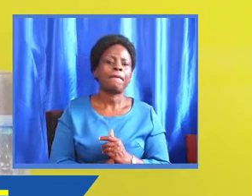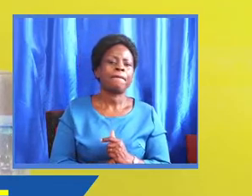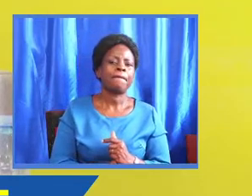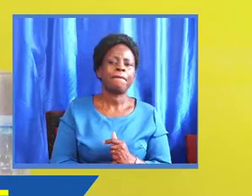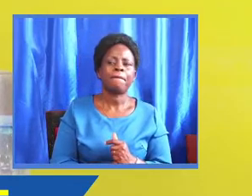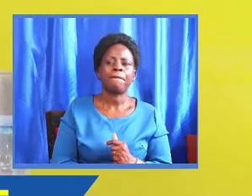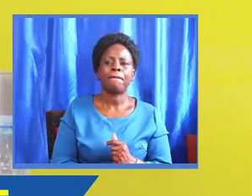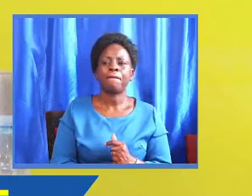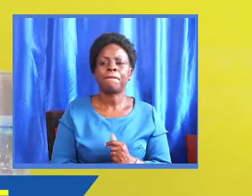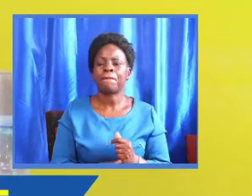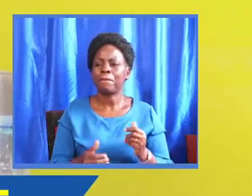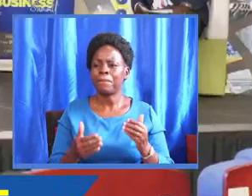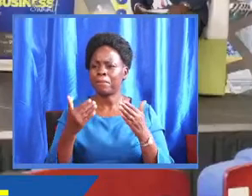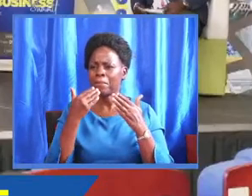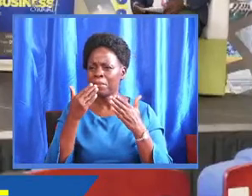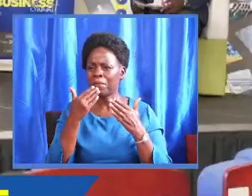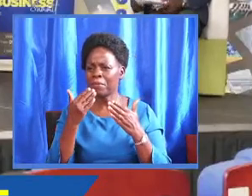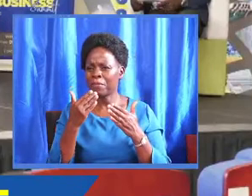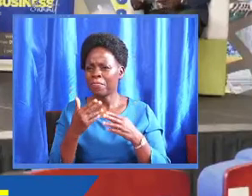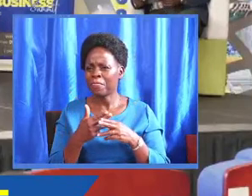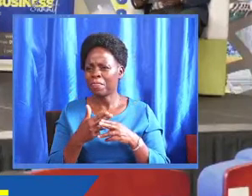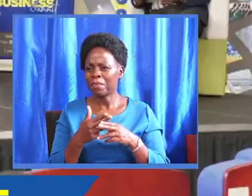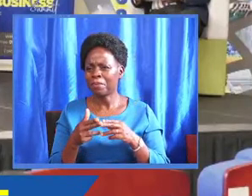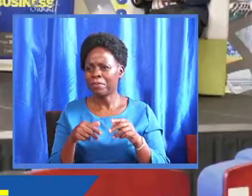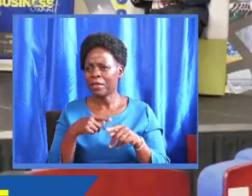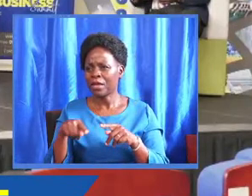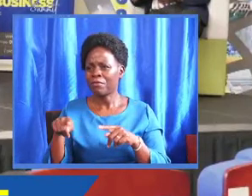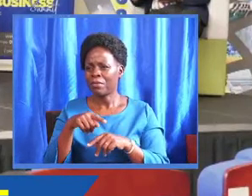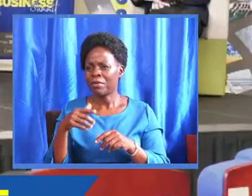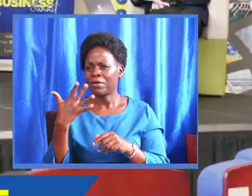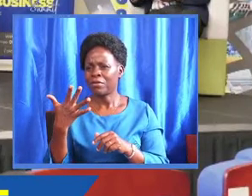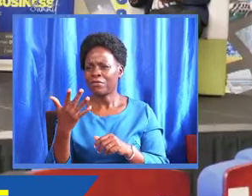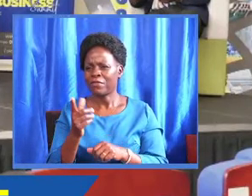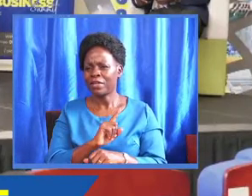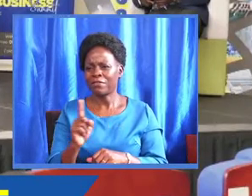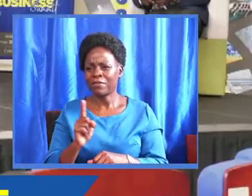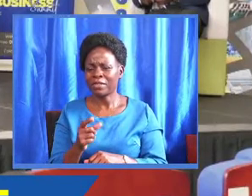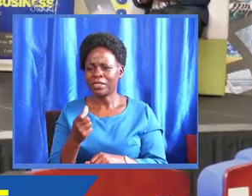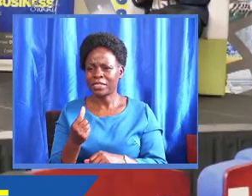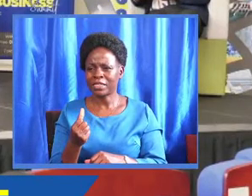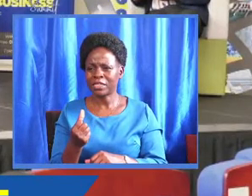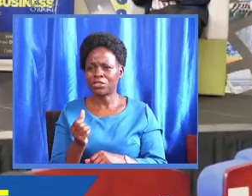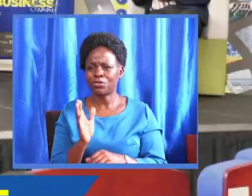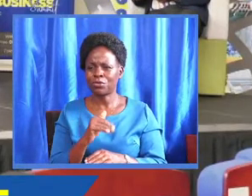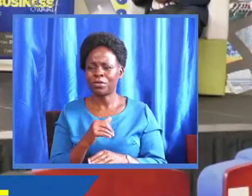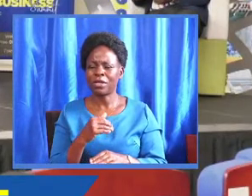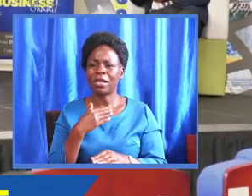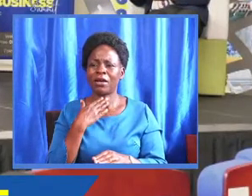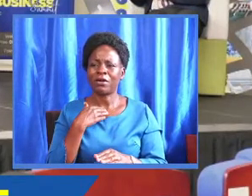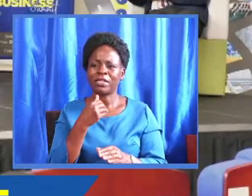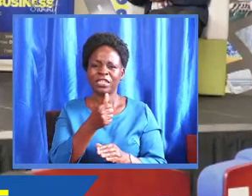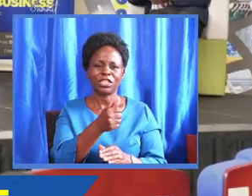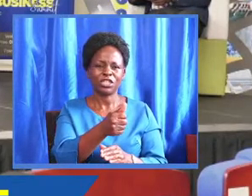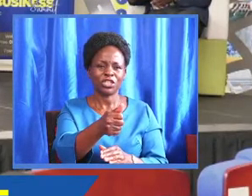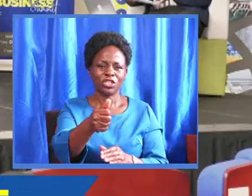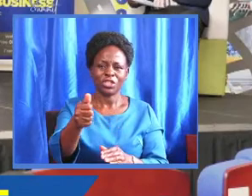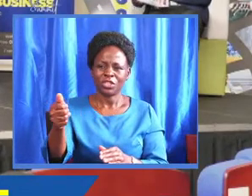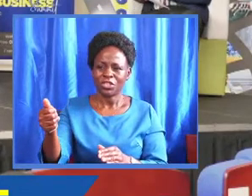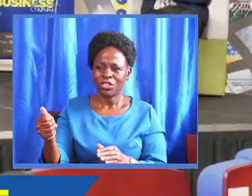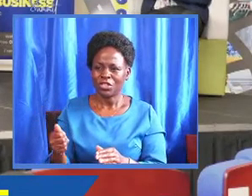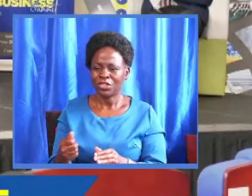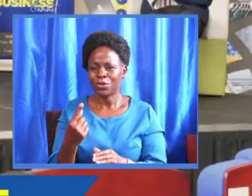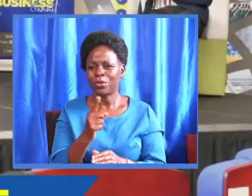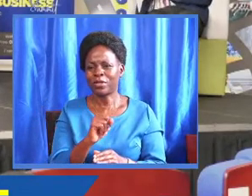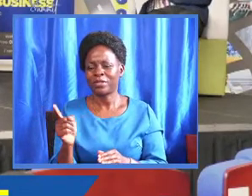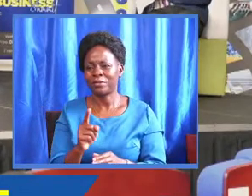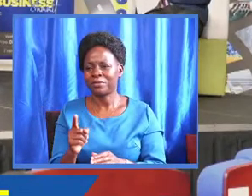you so much. We're coming to the tail end of this. We have about 5 minutes or six to conclude. I request that each one of you uses a minute of that